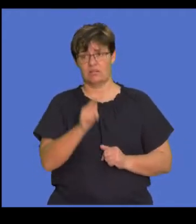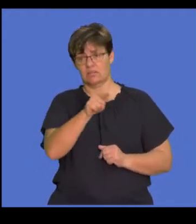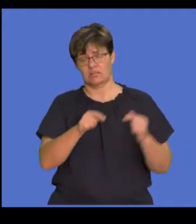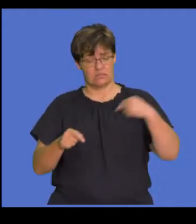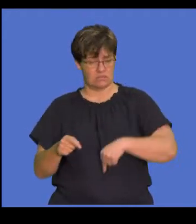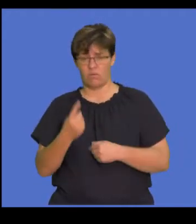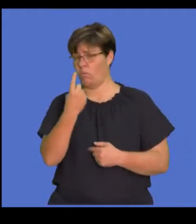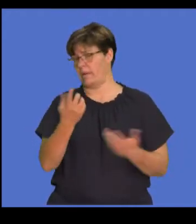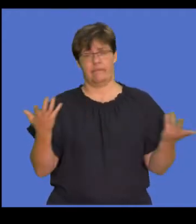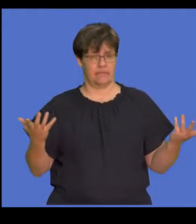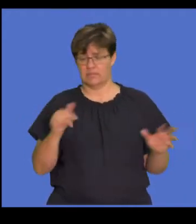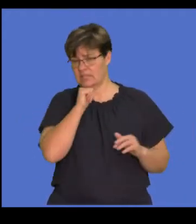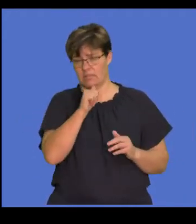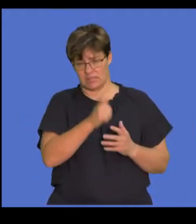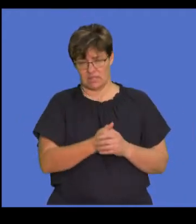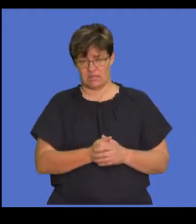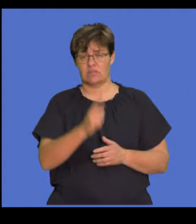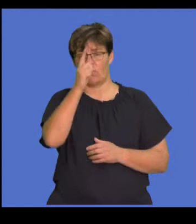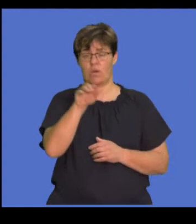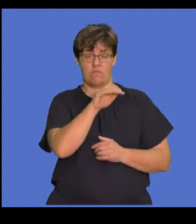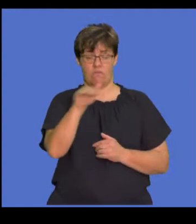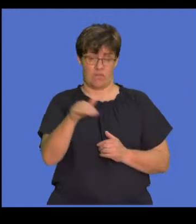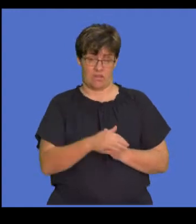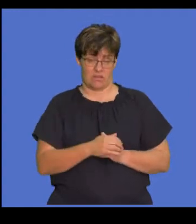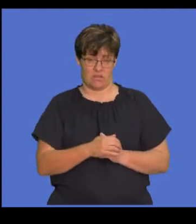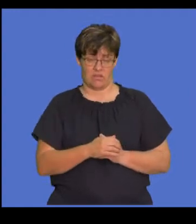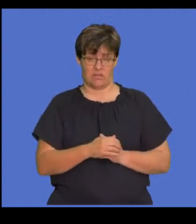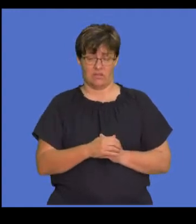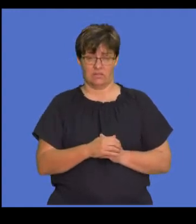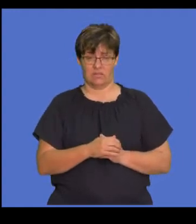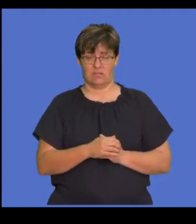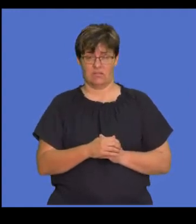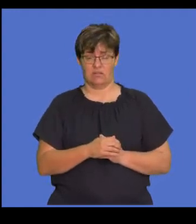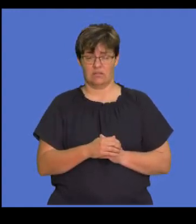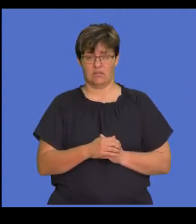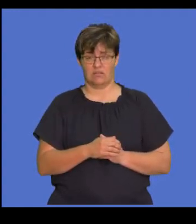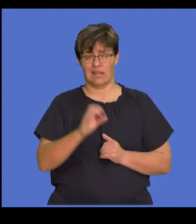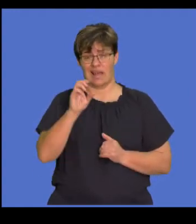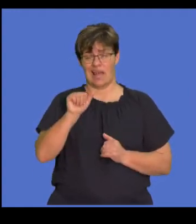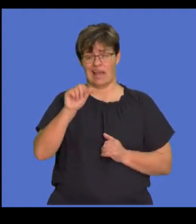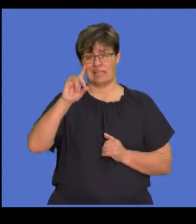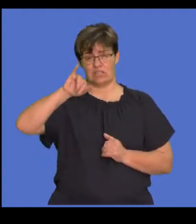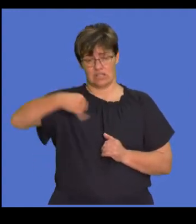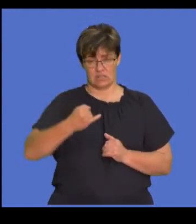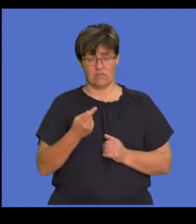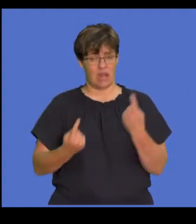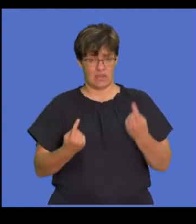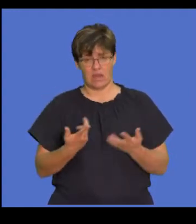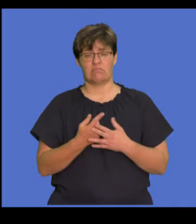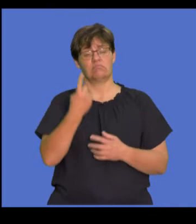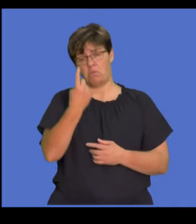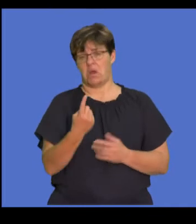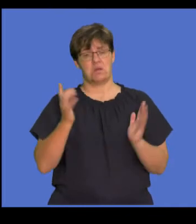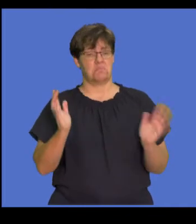this 45 is 1. So that's just 1 over. The adjacent of either of the 245s is also